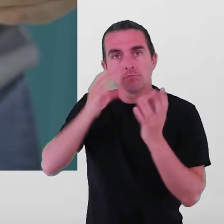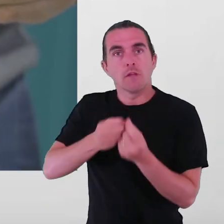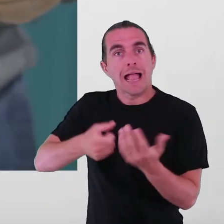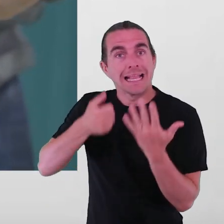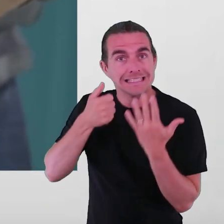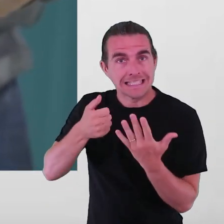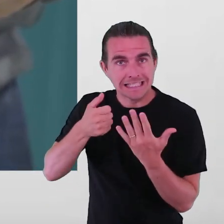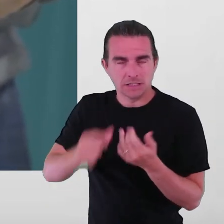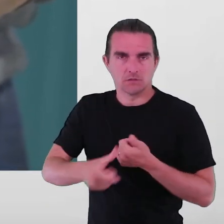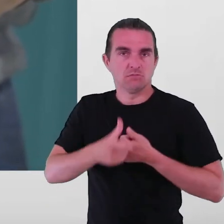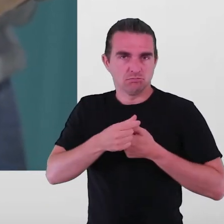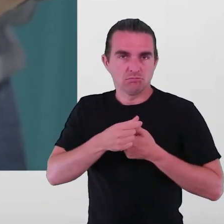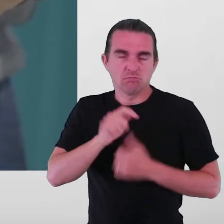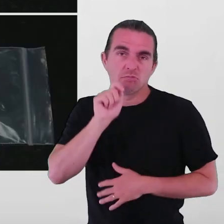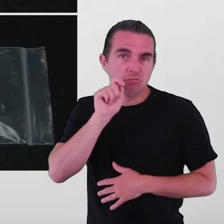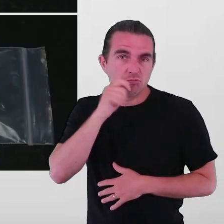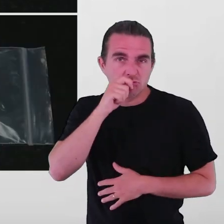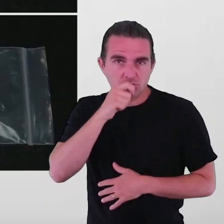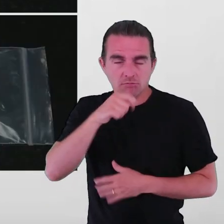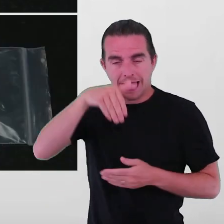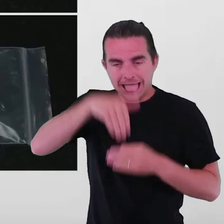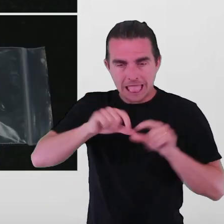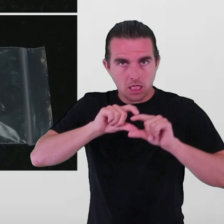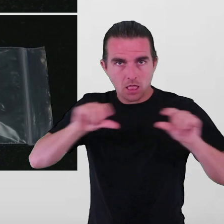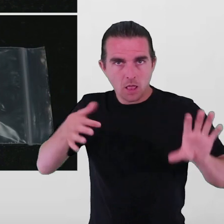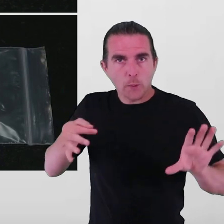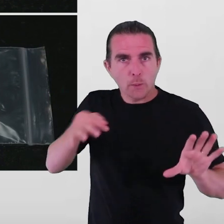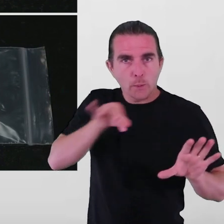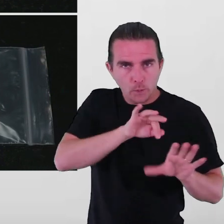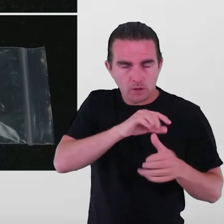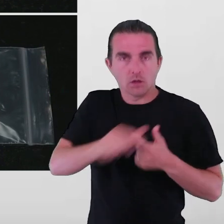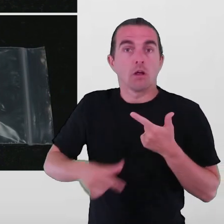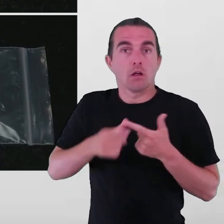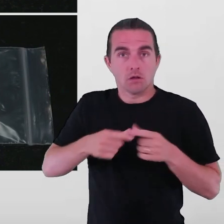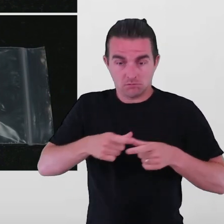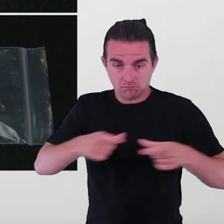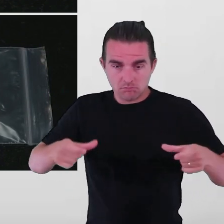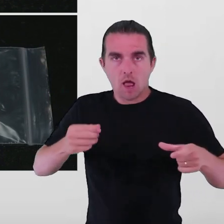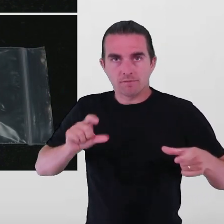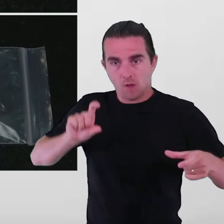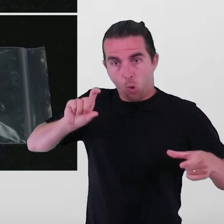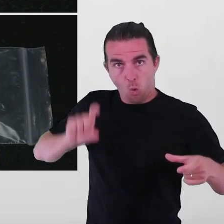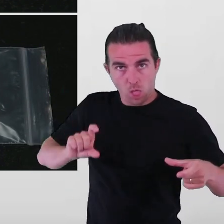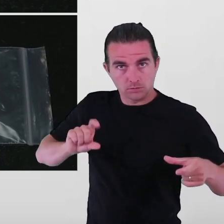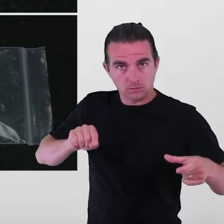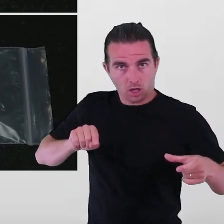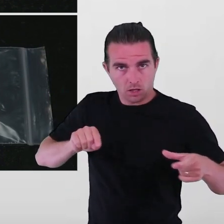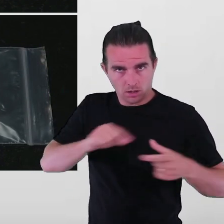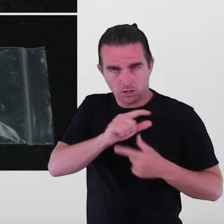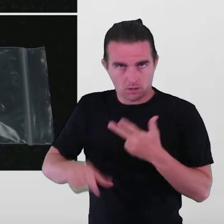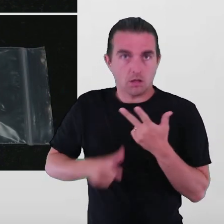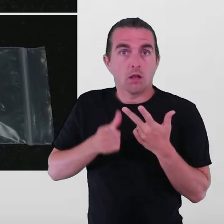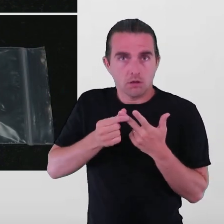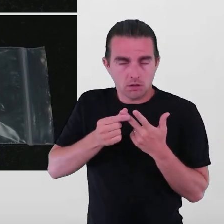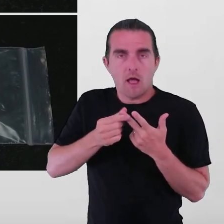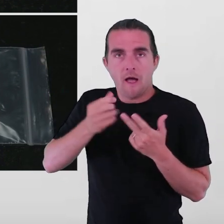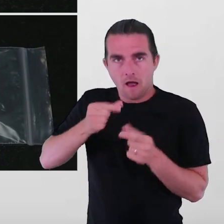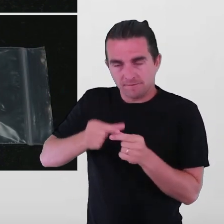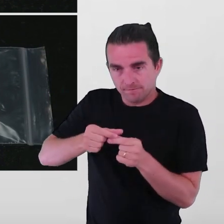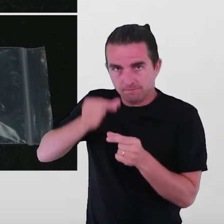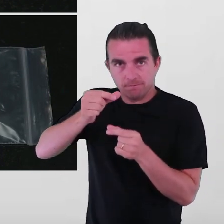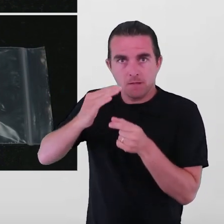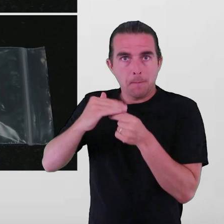have these 6 items. A swab inside a sealed wrapper, an extraction tube